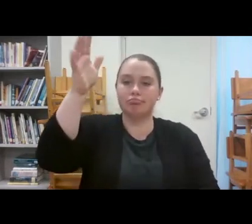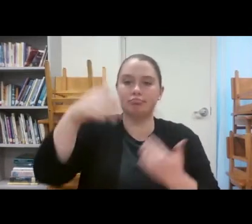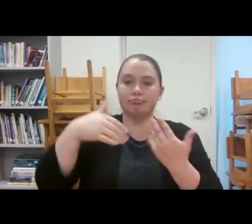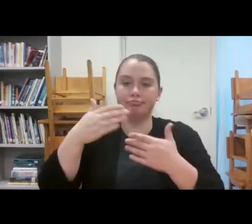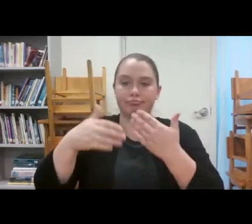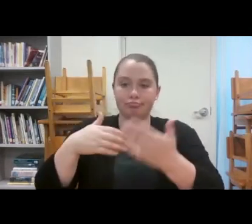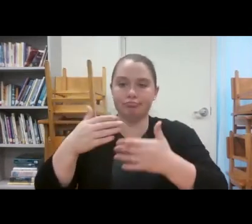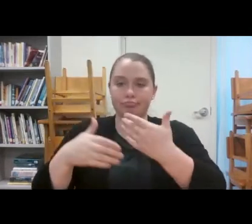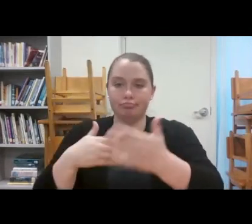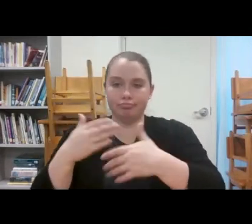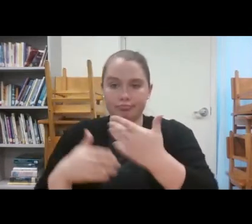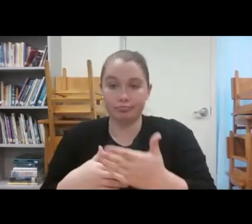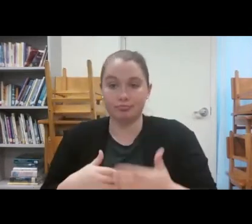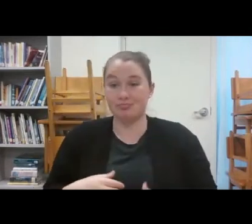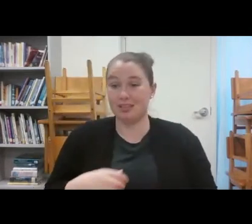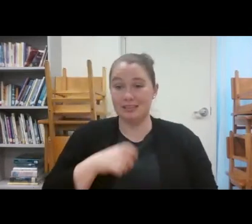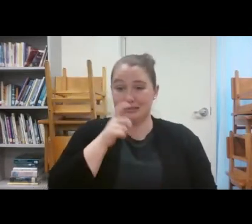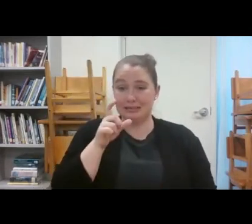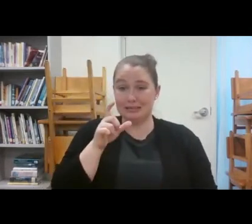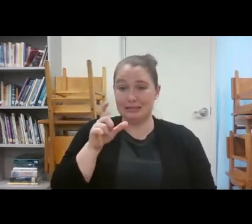you're constantly